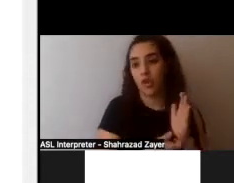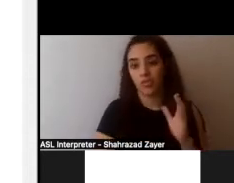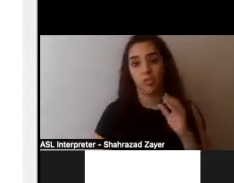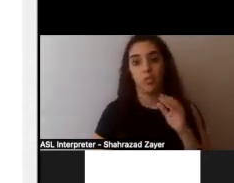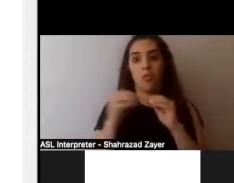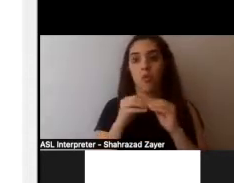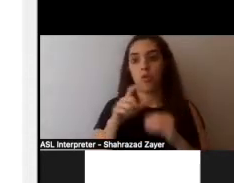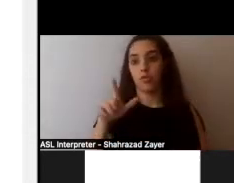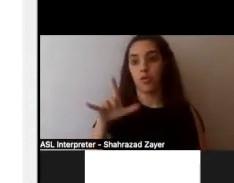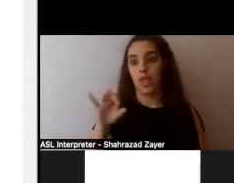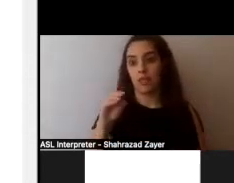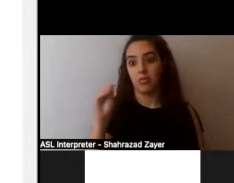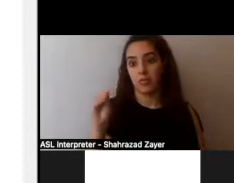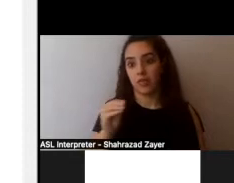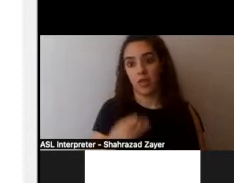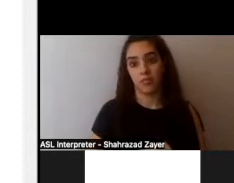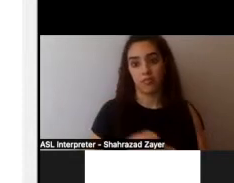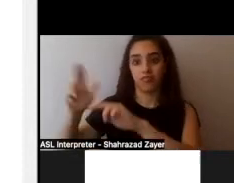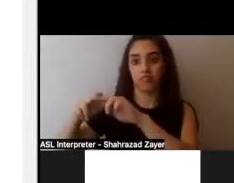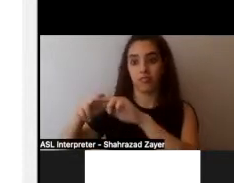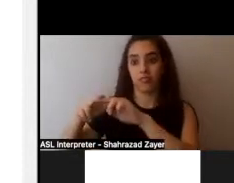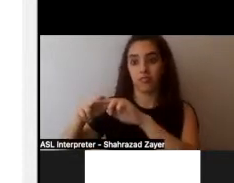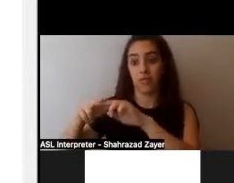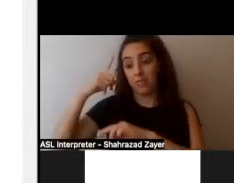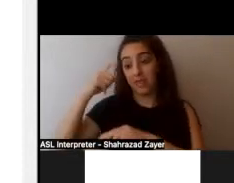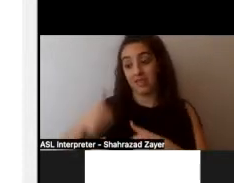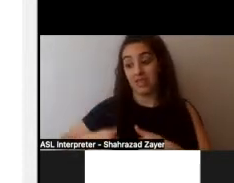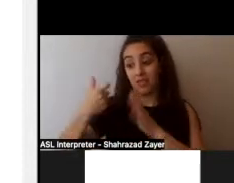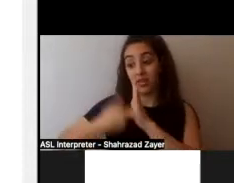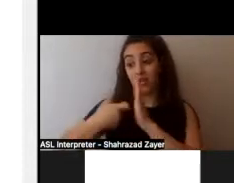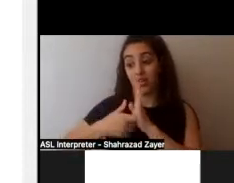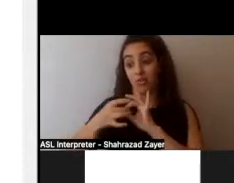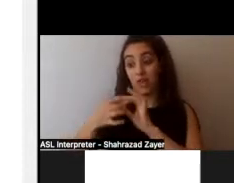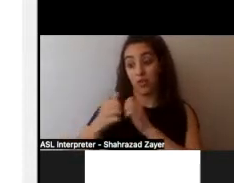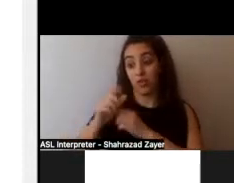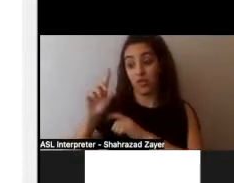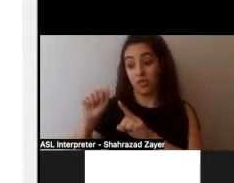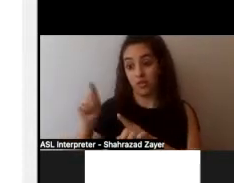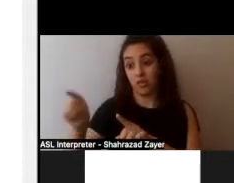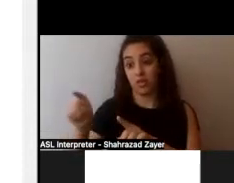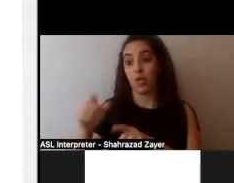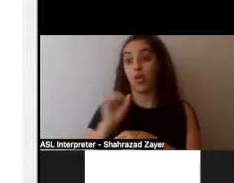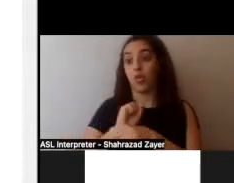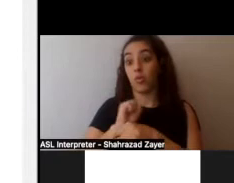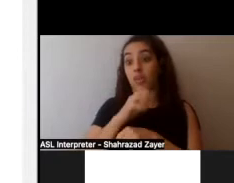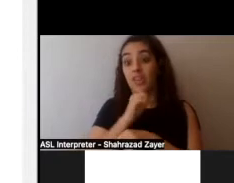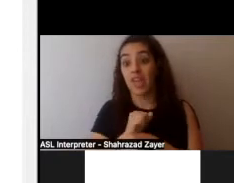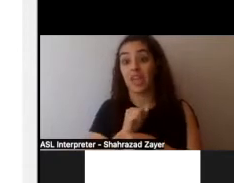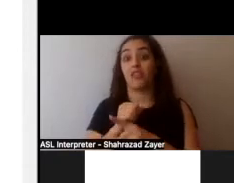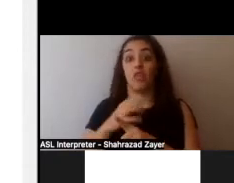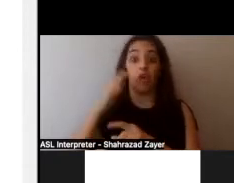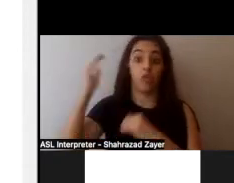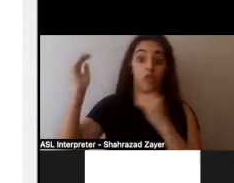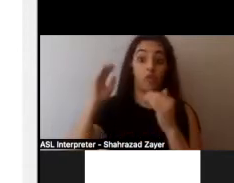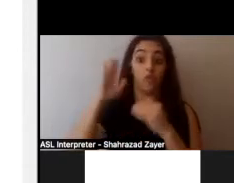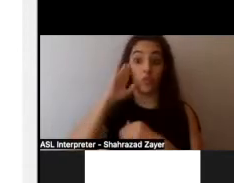Because of the additional living cost associated with disability, working age adults with disabilities are twice as likely to